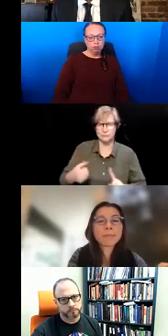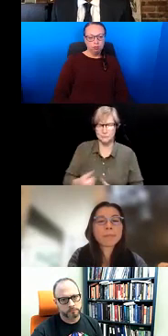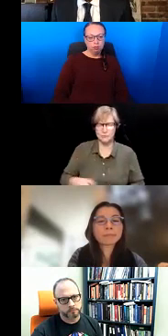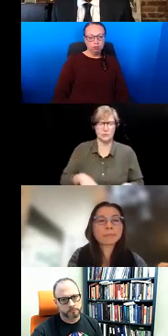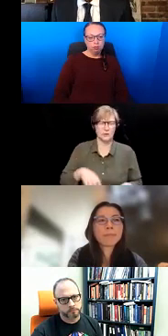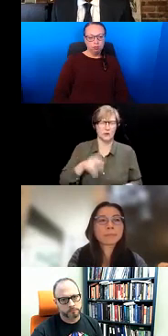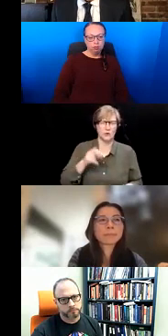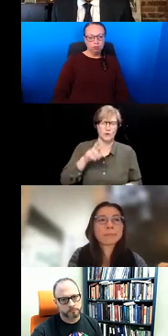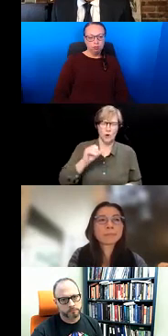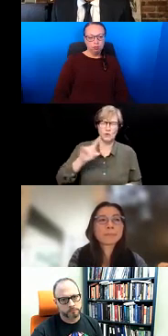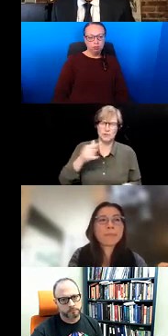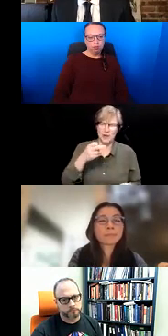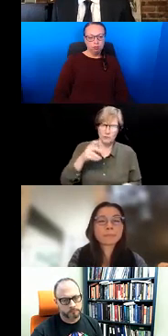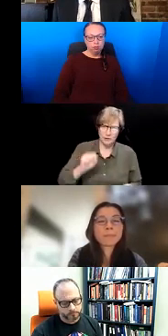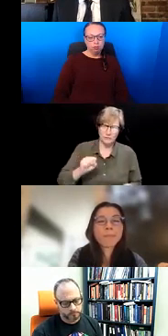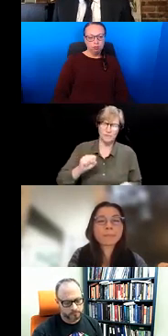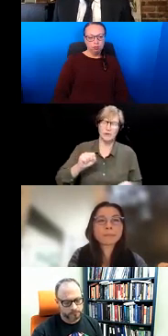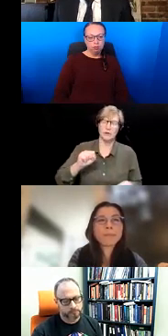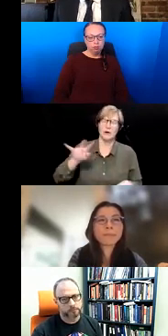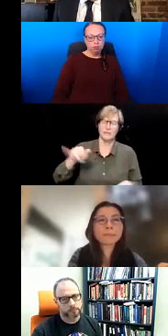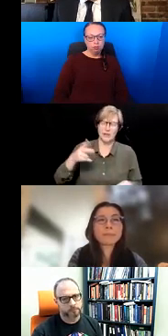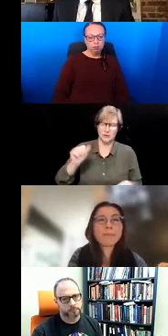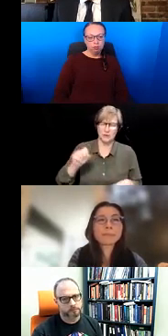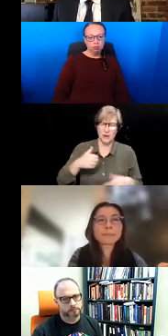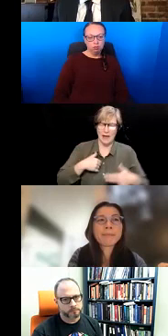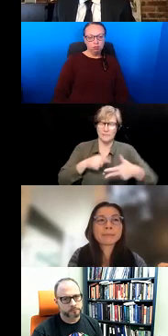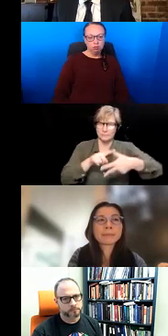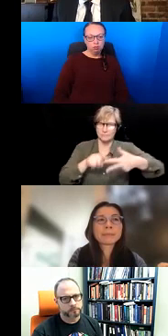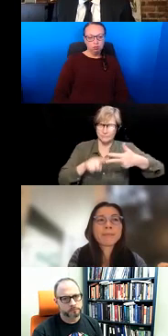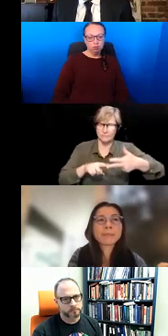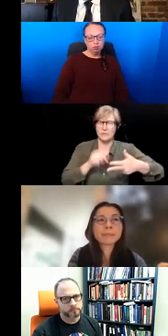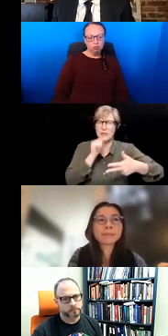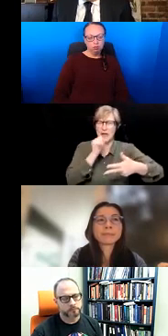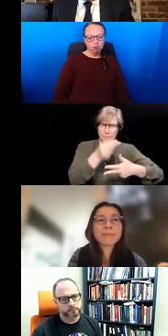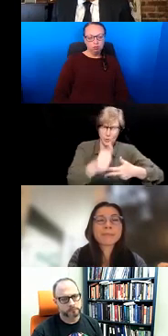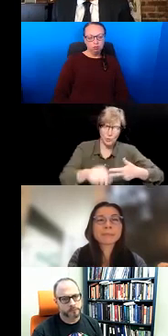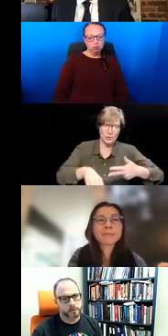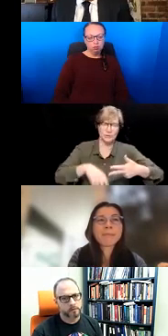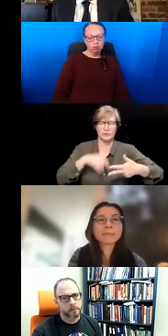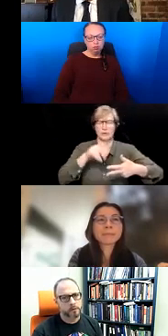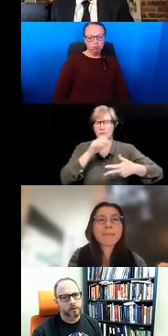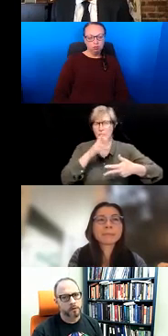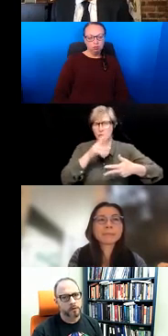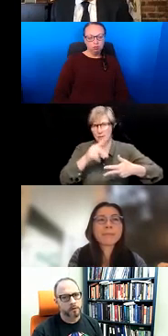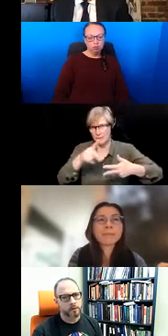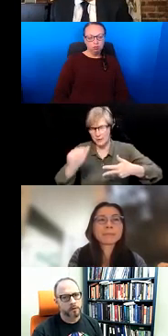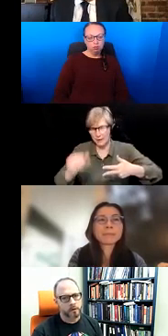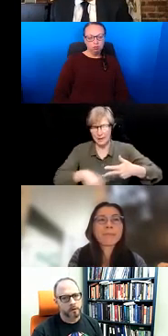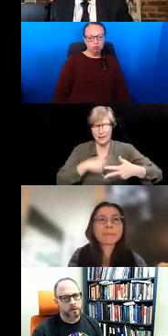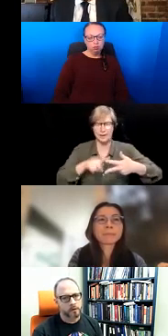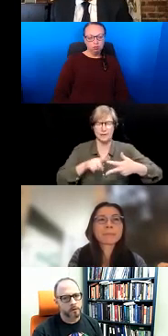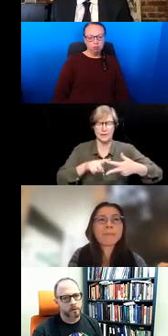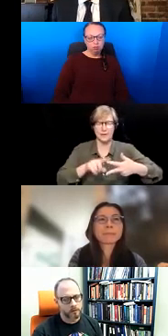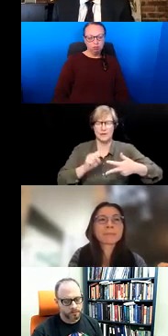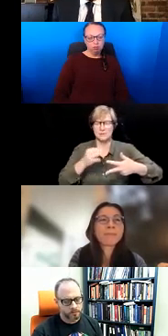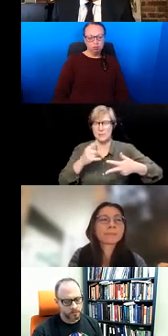progressive aphasias or PPAs. So suffice it to say, there are currently 3 identified